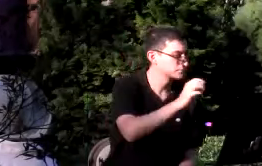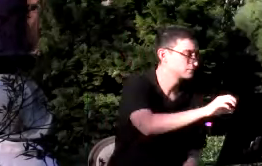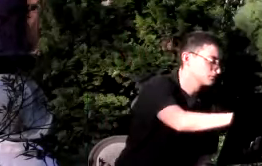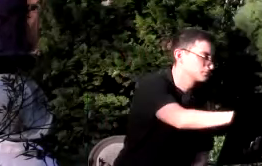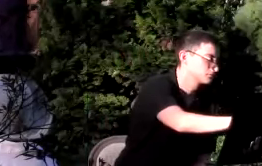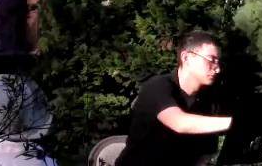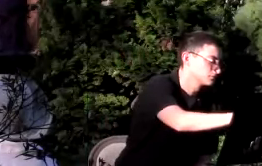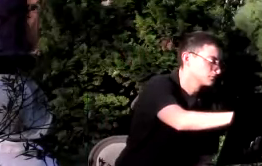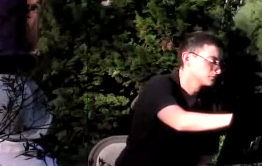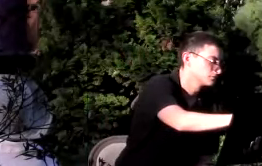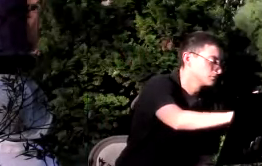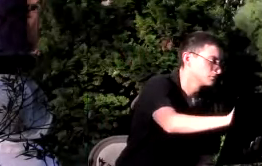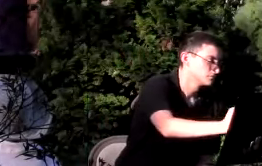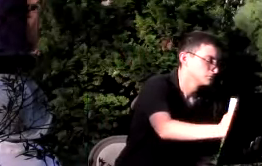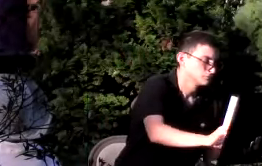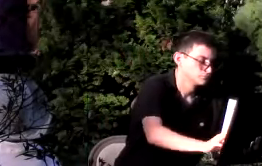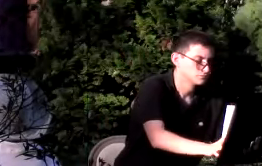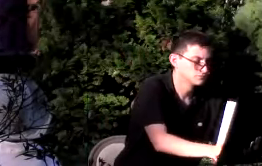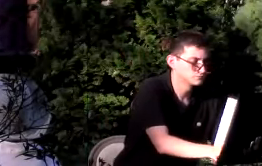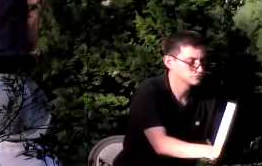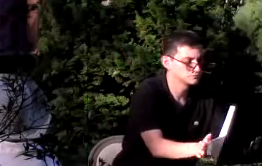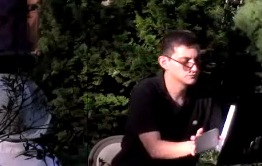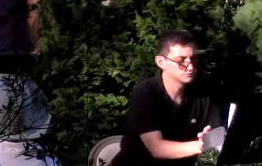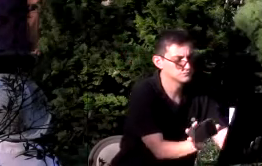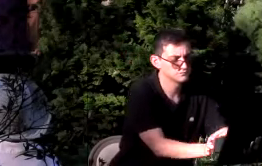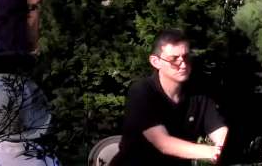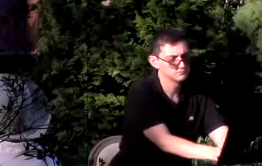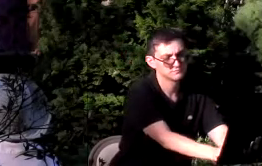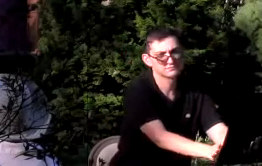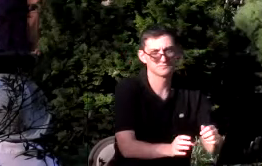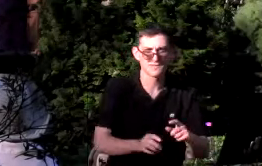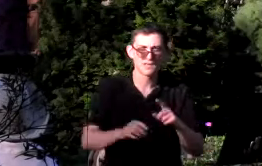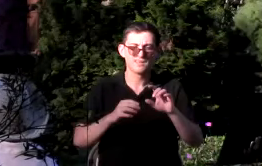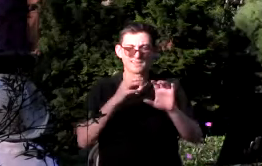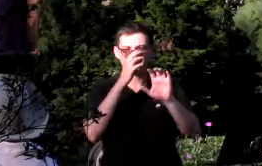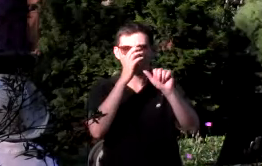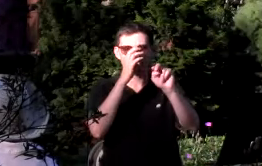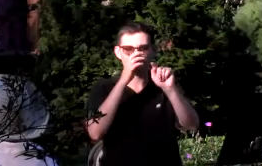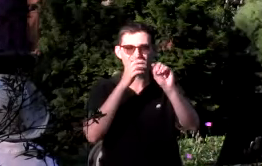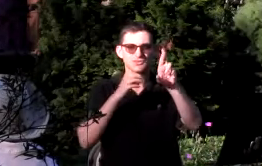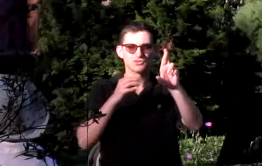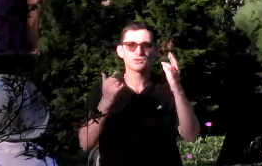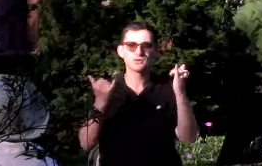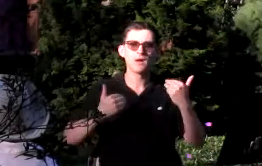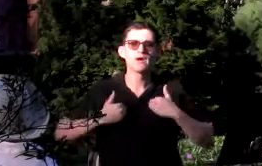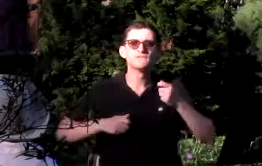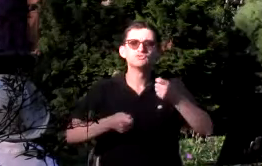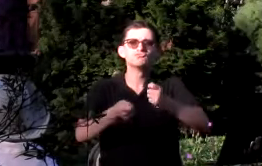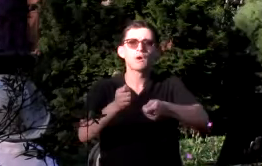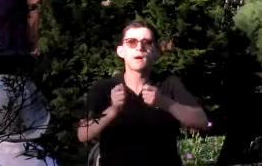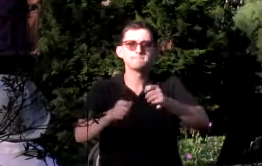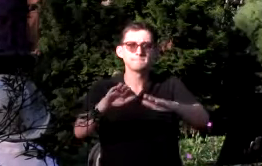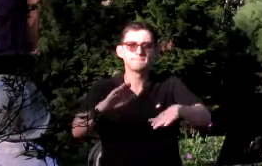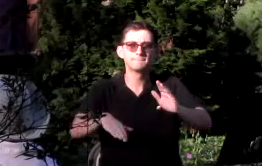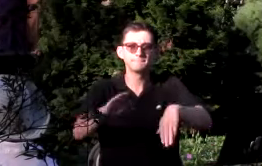To actually take a breath and feel the beat as the cantor drums, right? It is meant to be for us. Really, Shabbat is